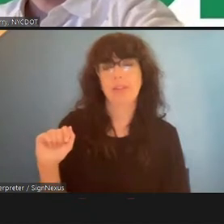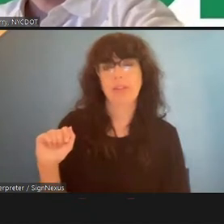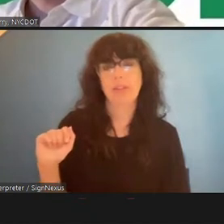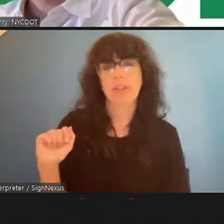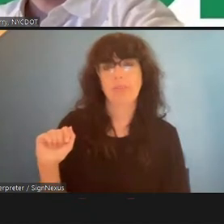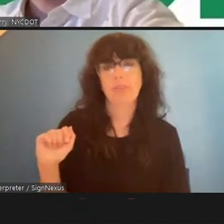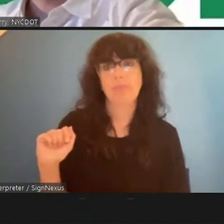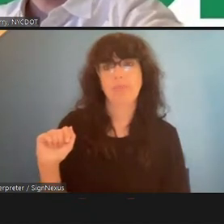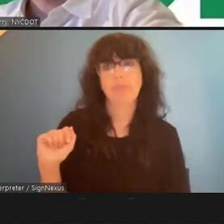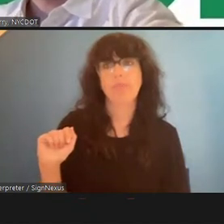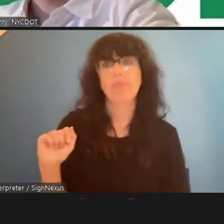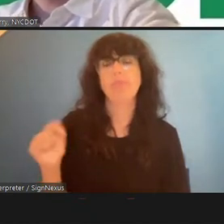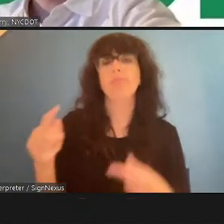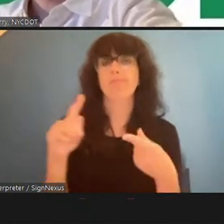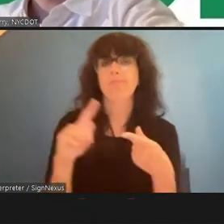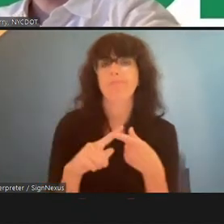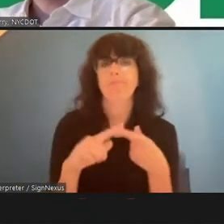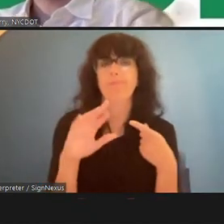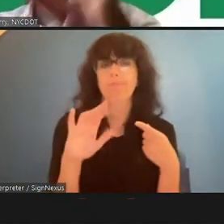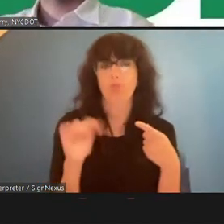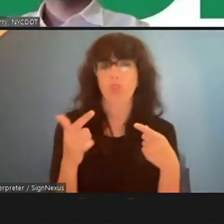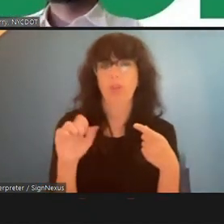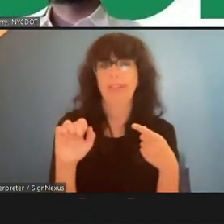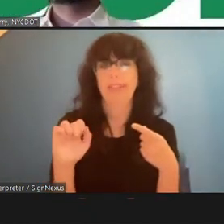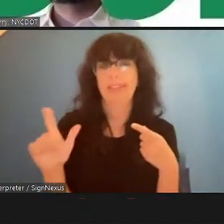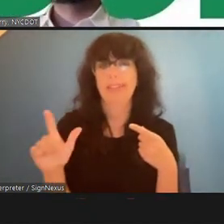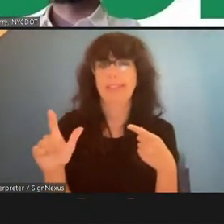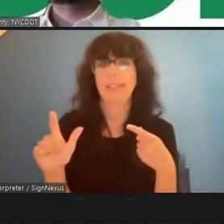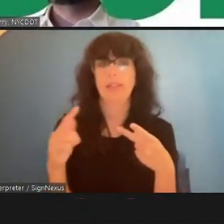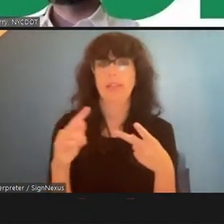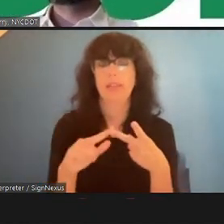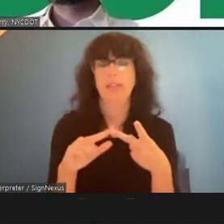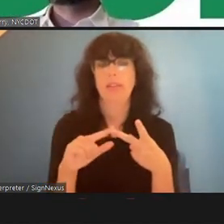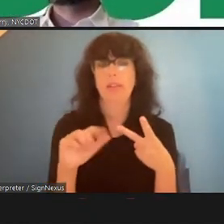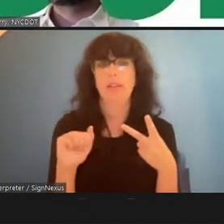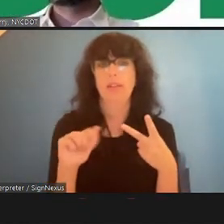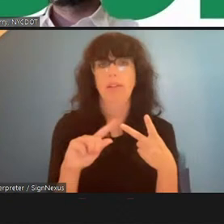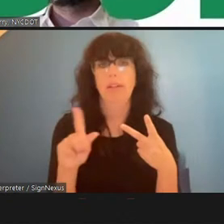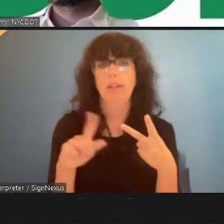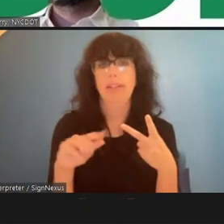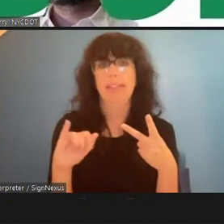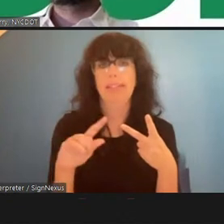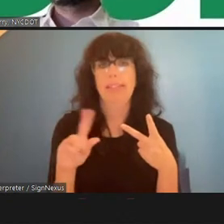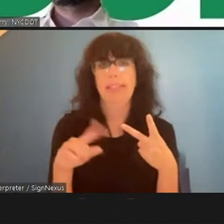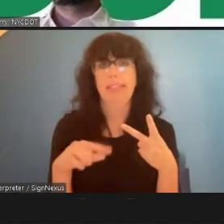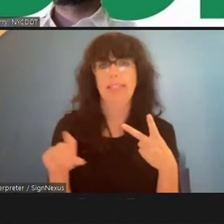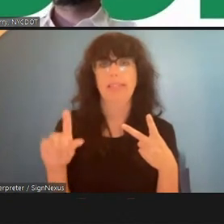our next speaker is craig seal followed by aziz ba